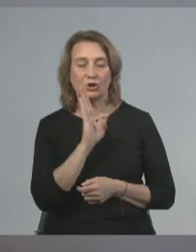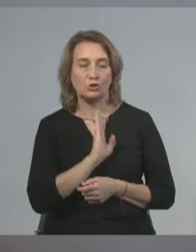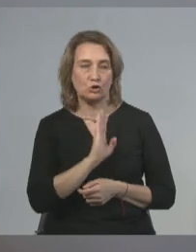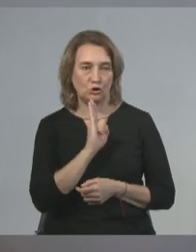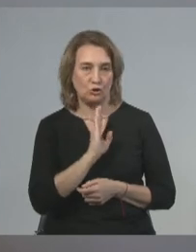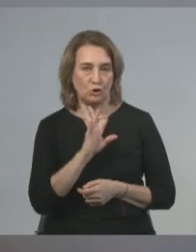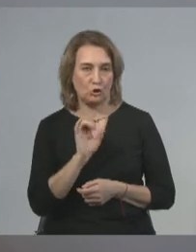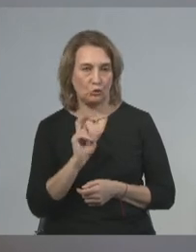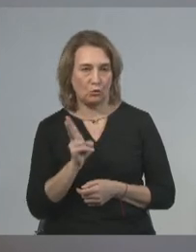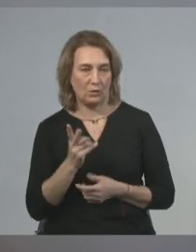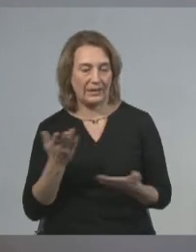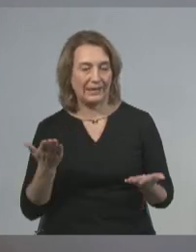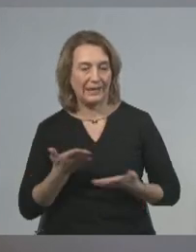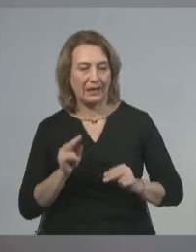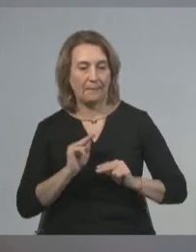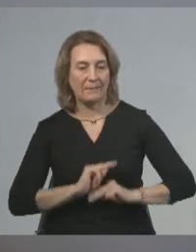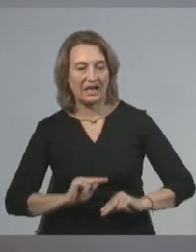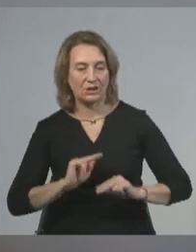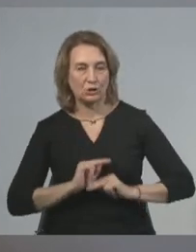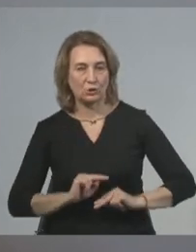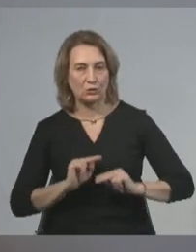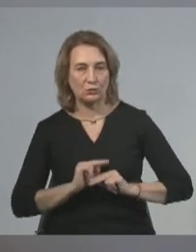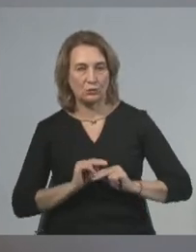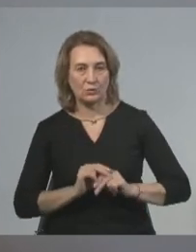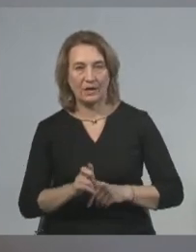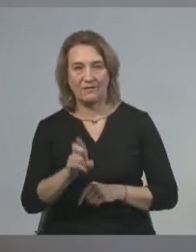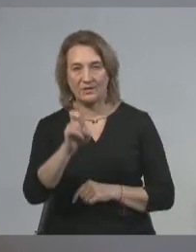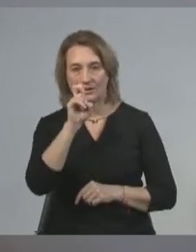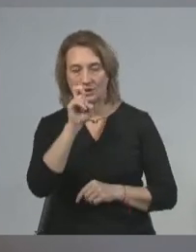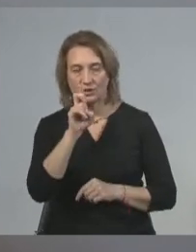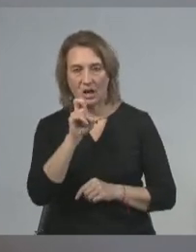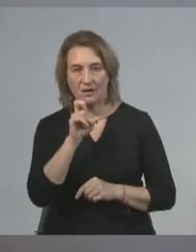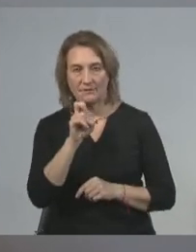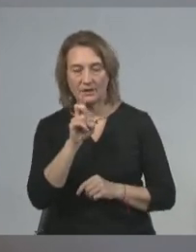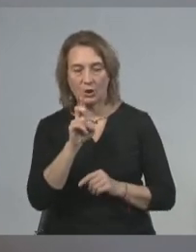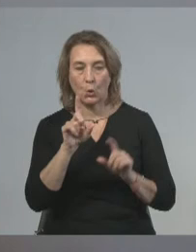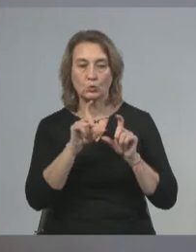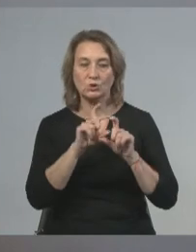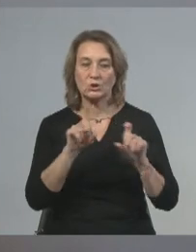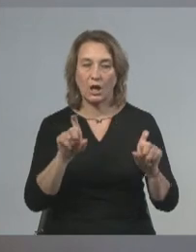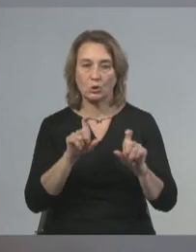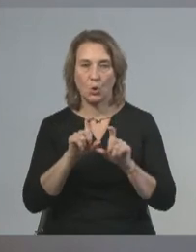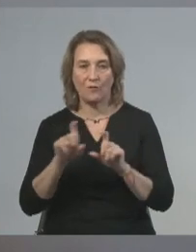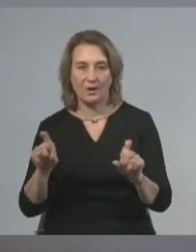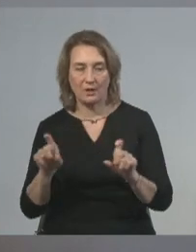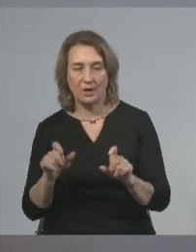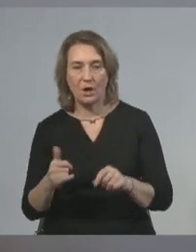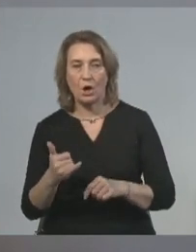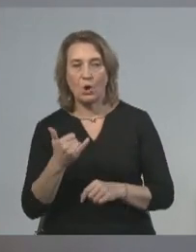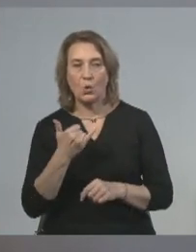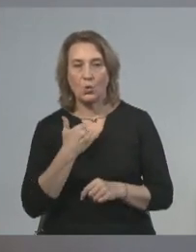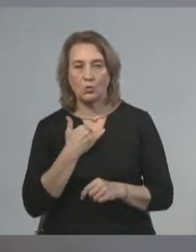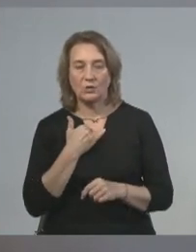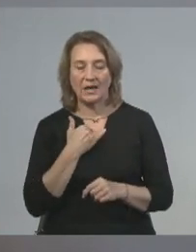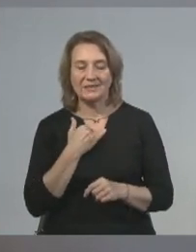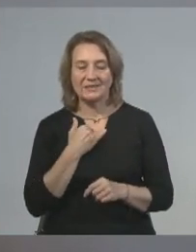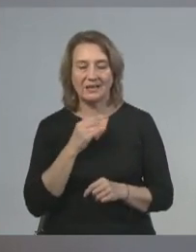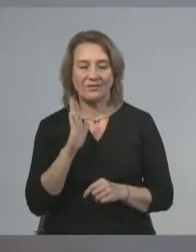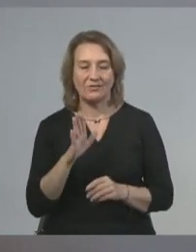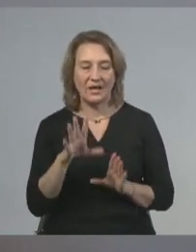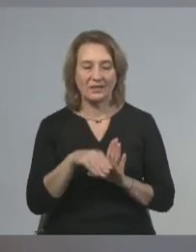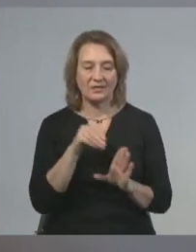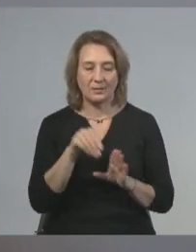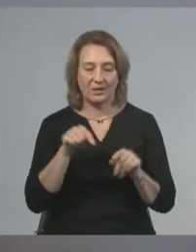somehow probably because of political background we have elections this november local elections in